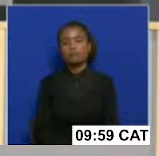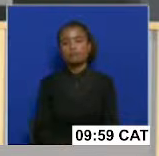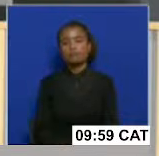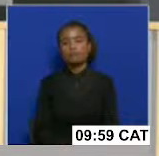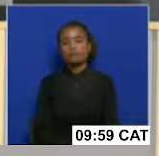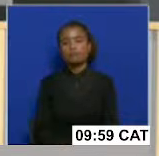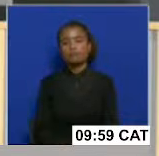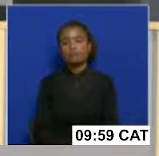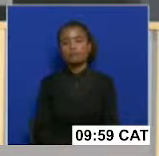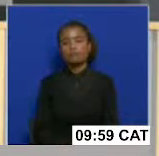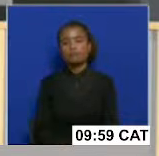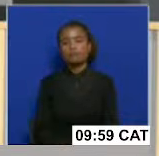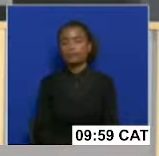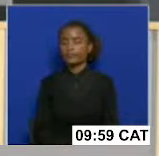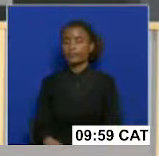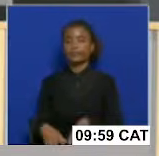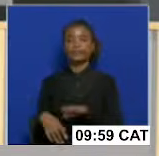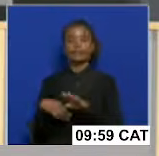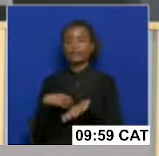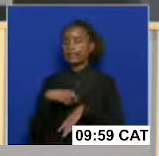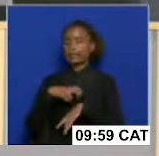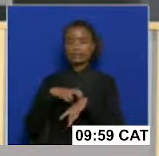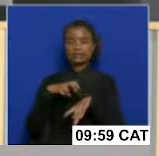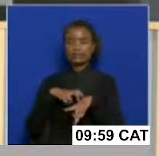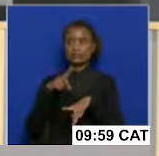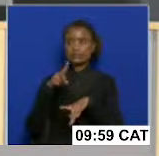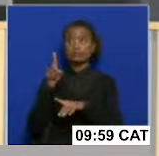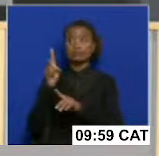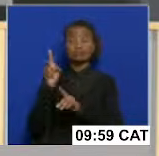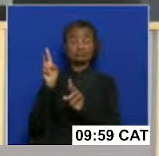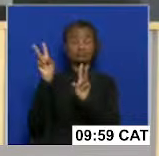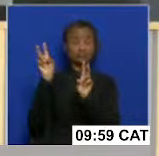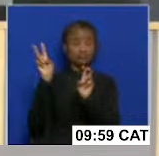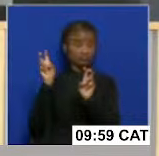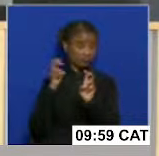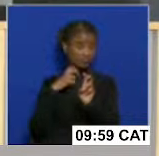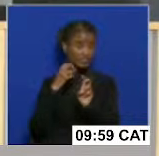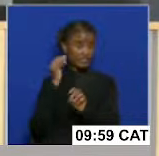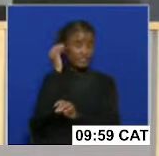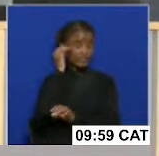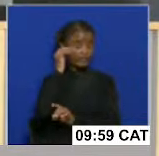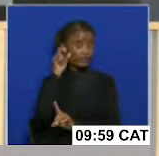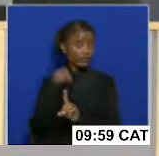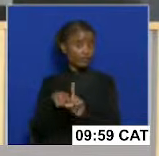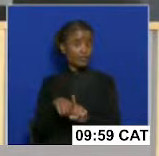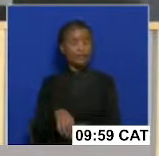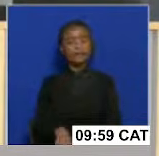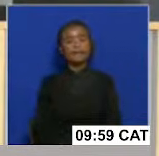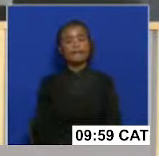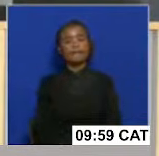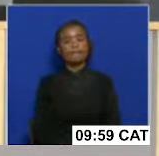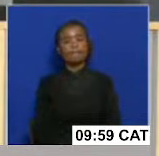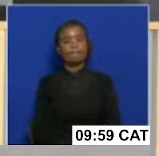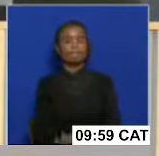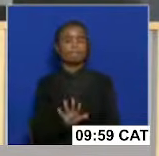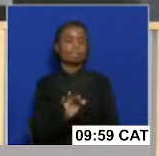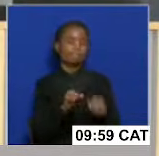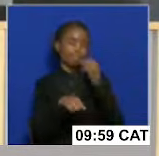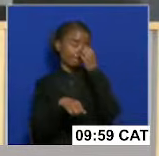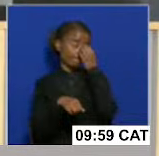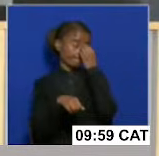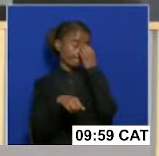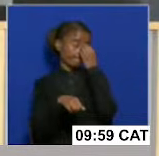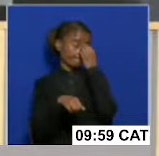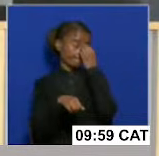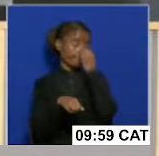No need to call him the informer. No, I was saying there is no need for you to apologize, and then my question